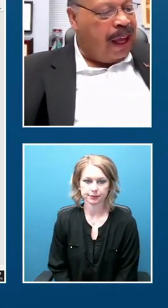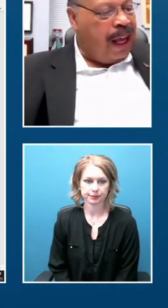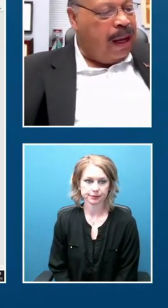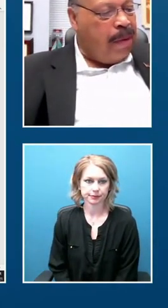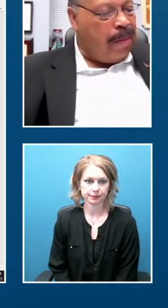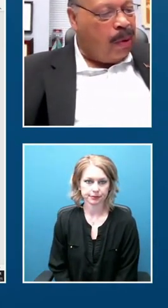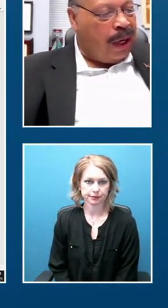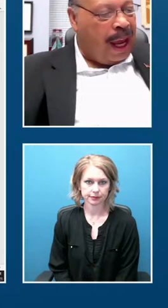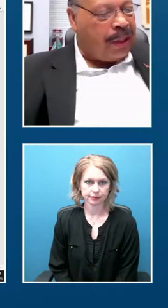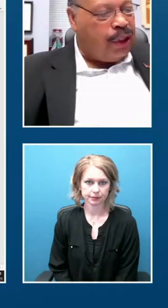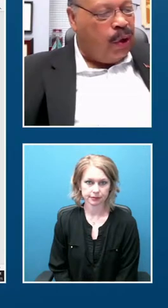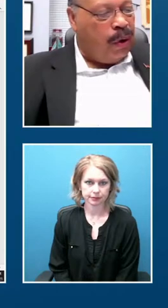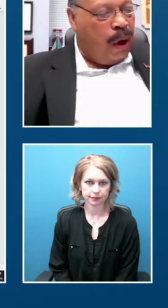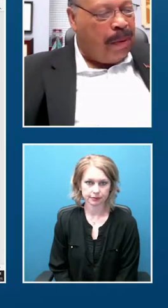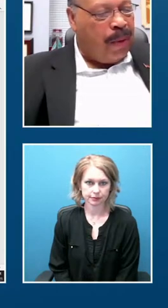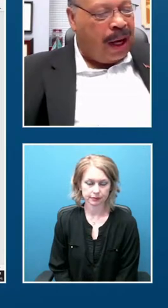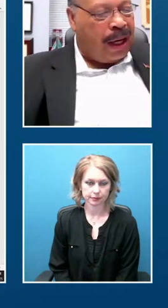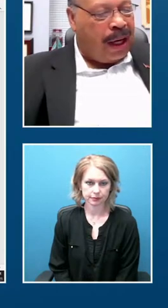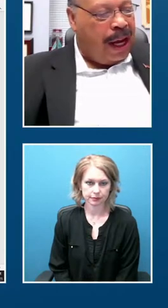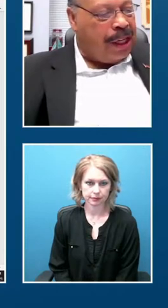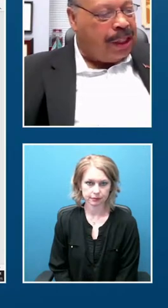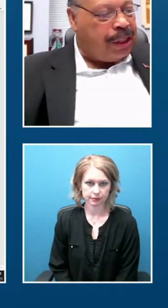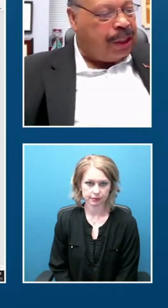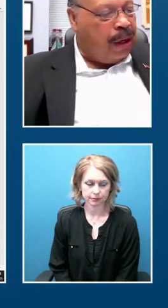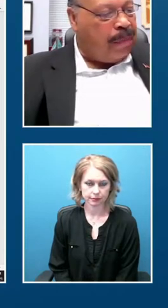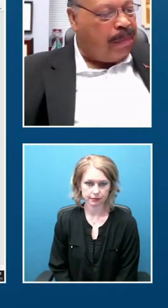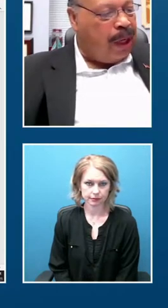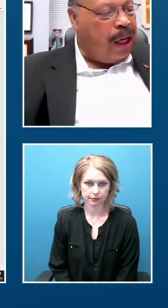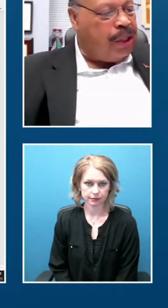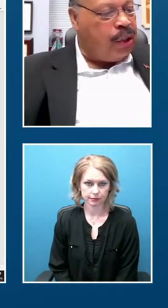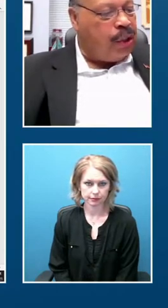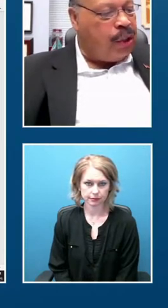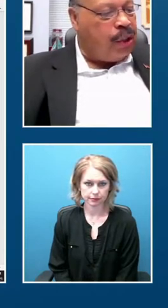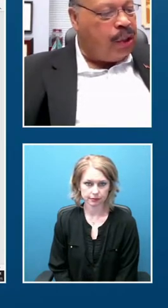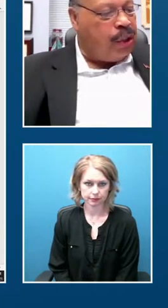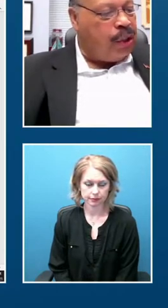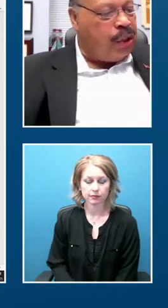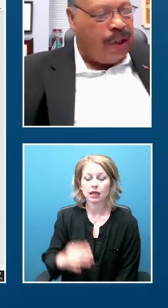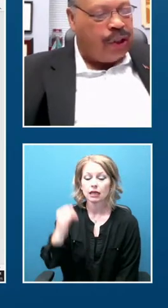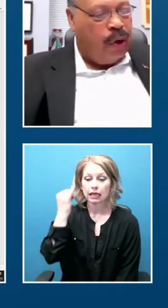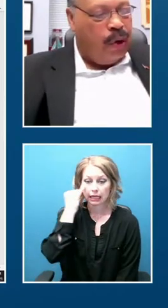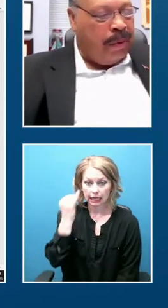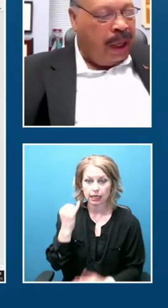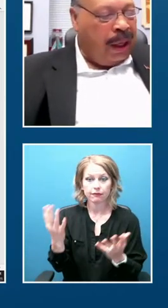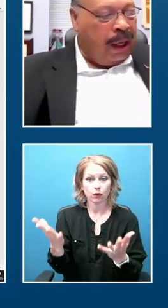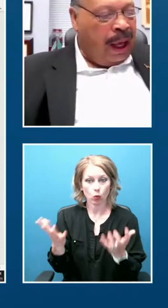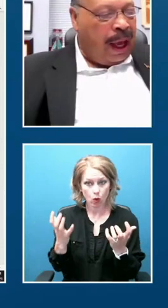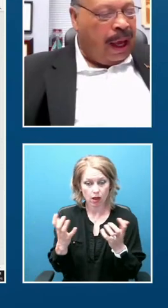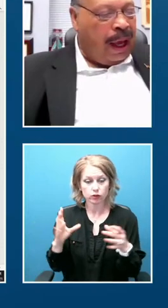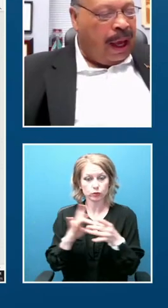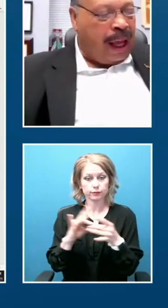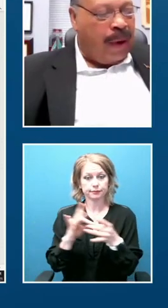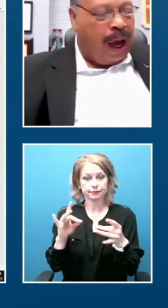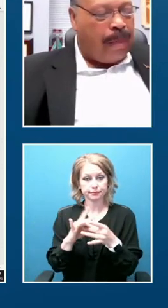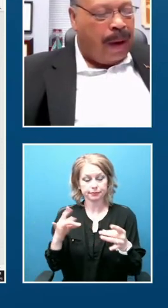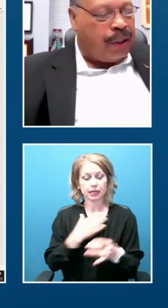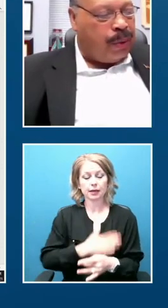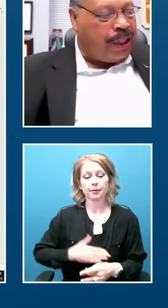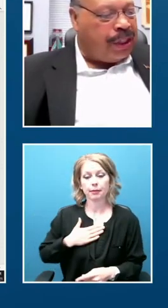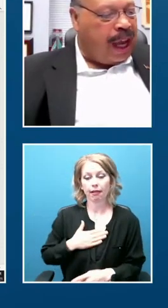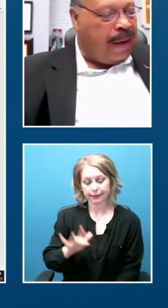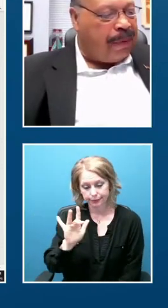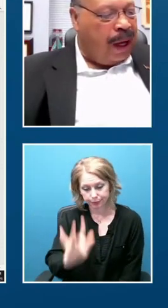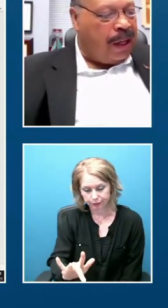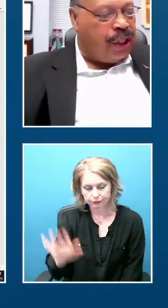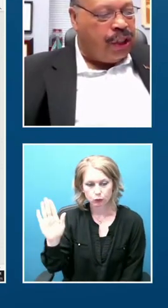If any member would like to be recognized, please use the raised hand on your Zoom, and that will help us with